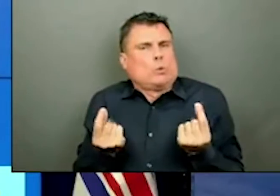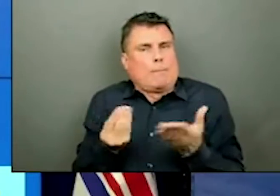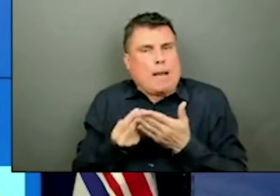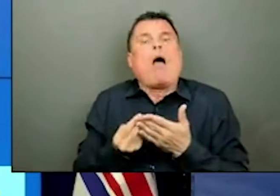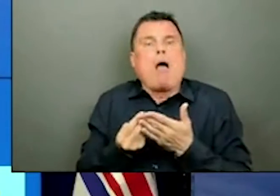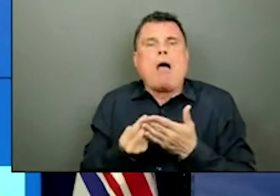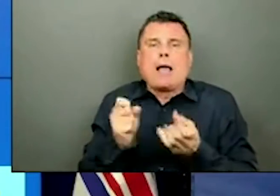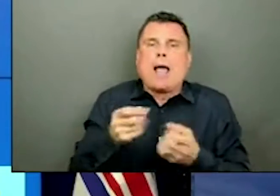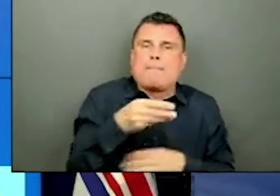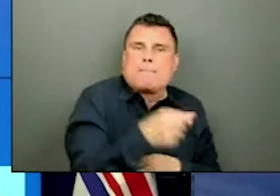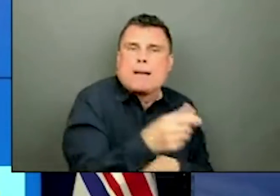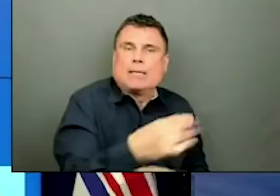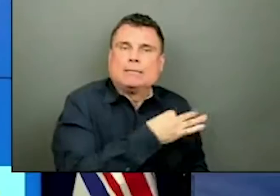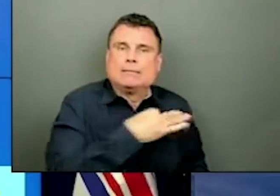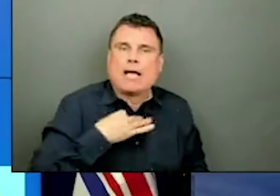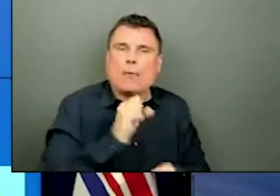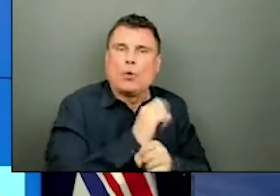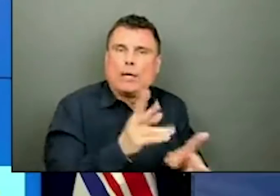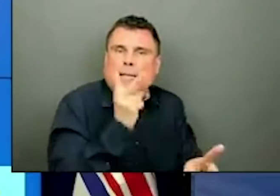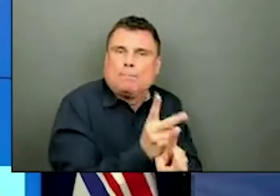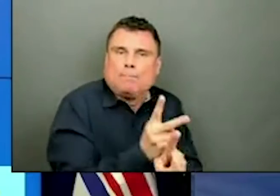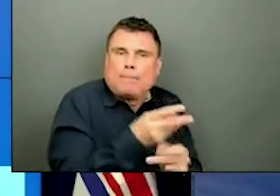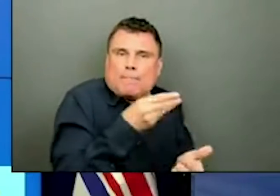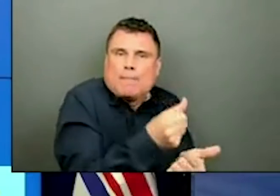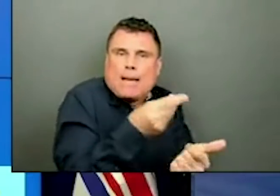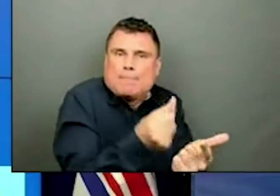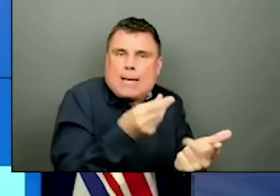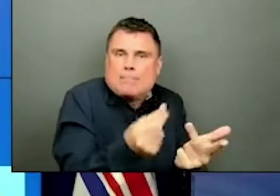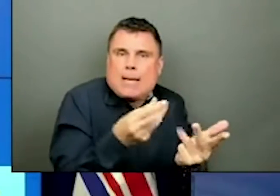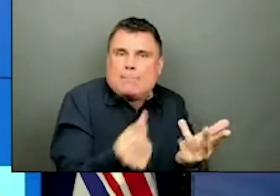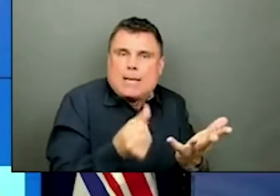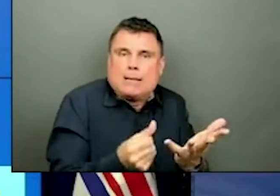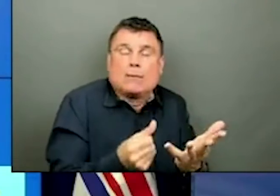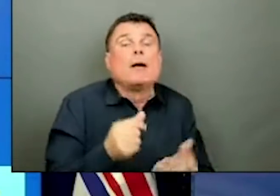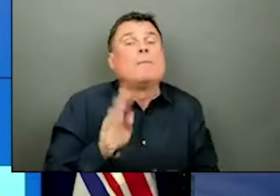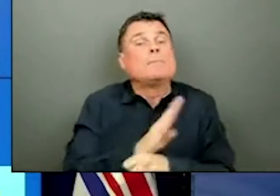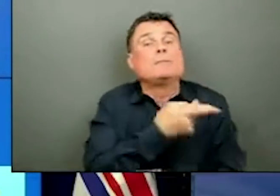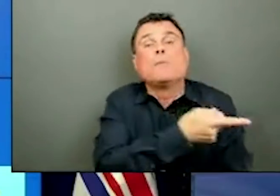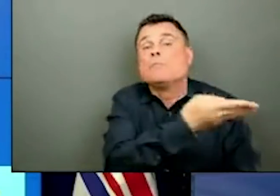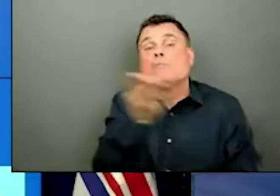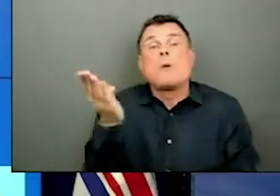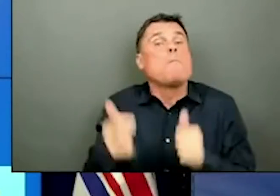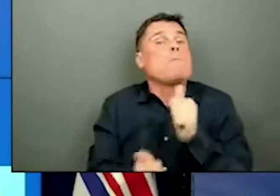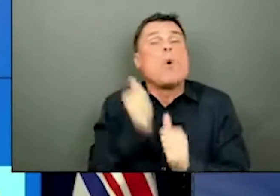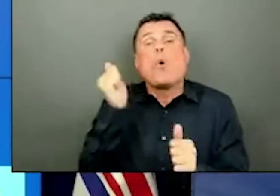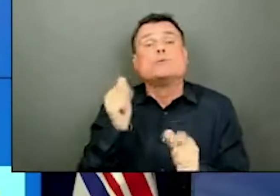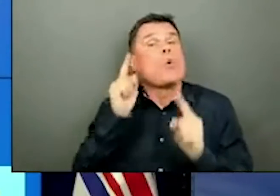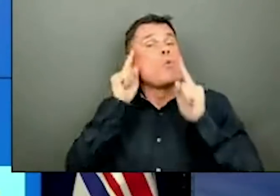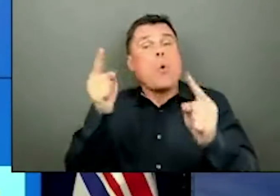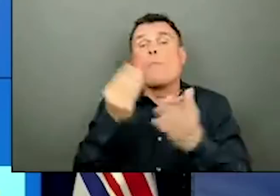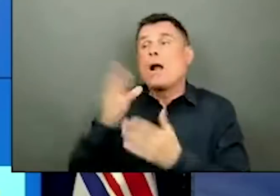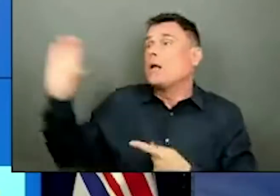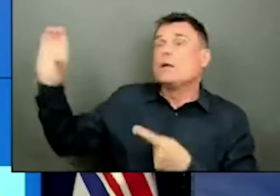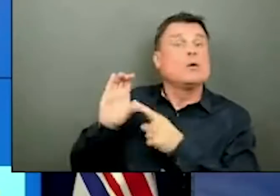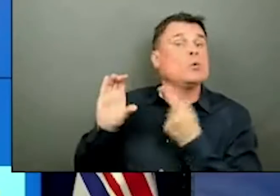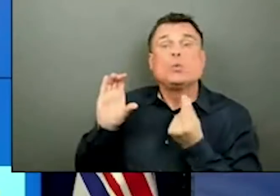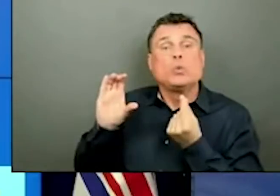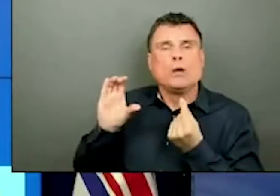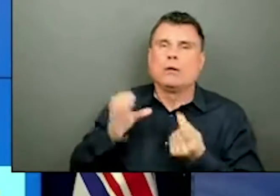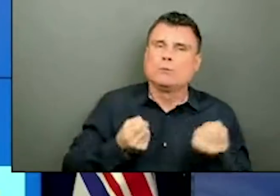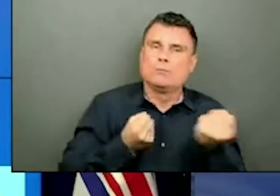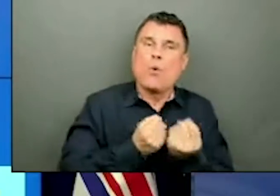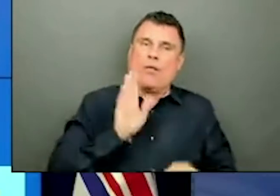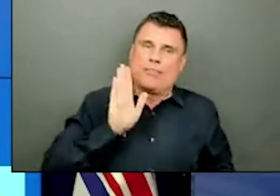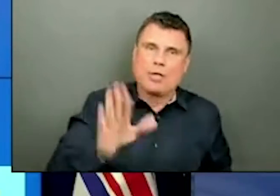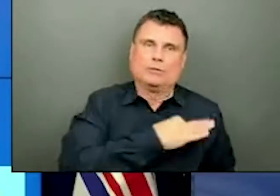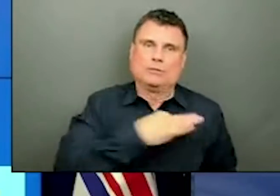business I talk to, the first thing they mention is their employees, and them wanting to keep their employees and finding ways to keep them, because many of them